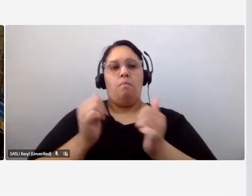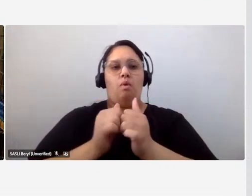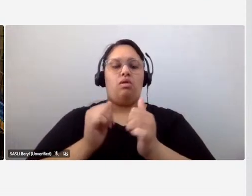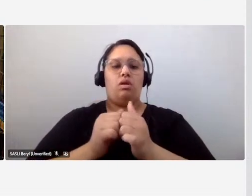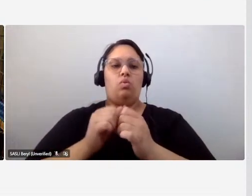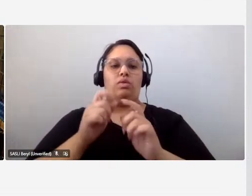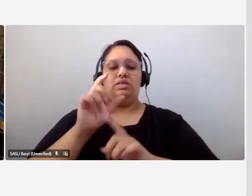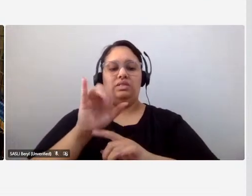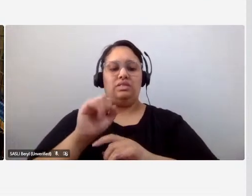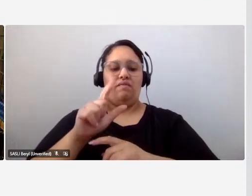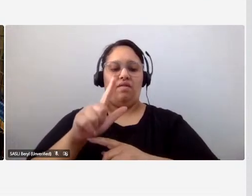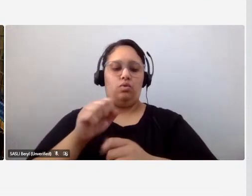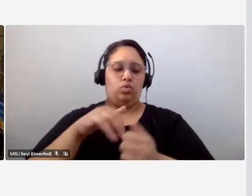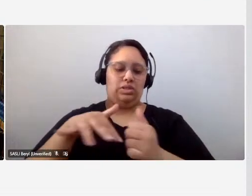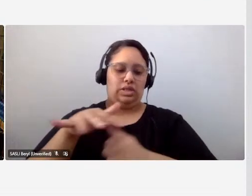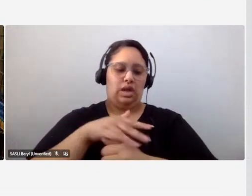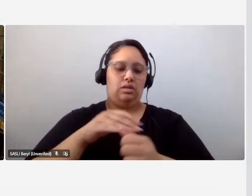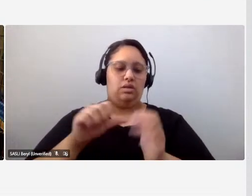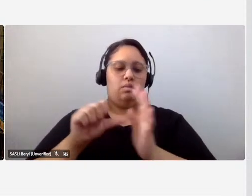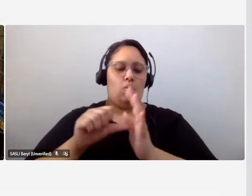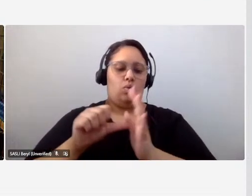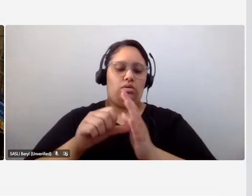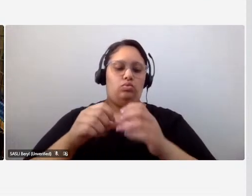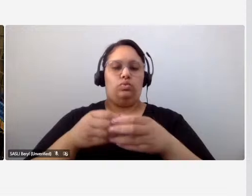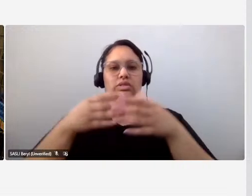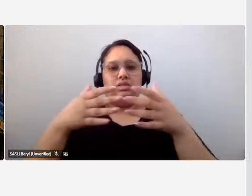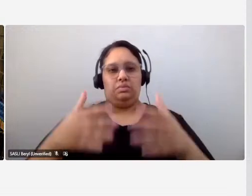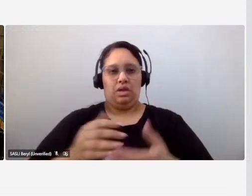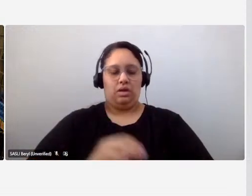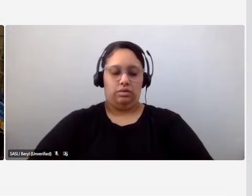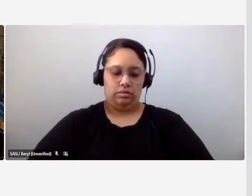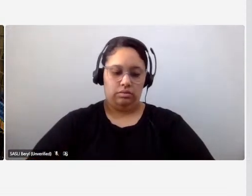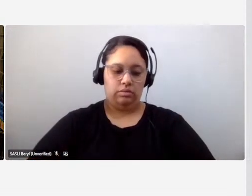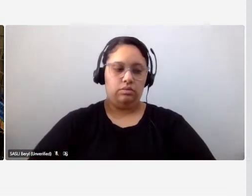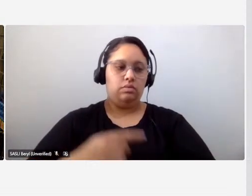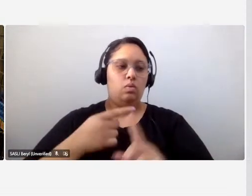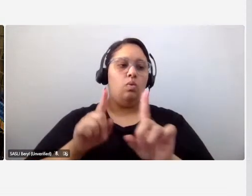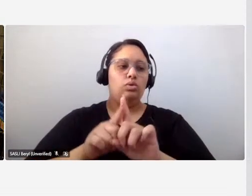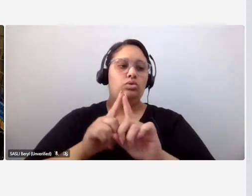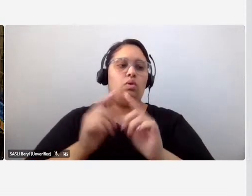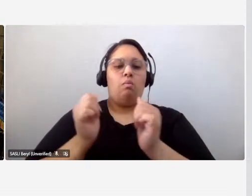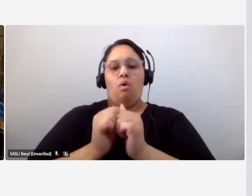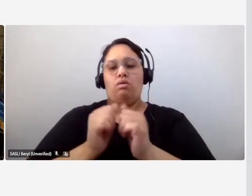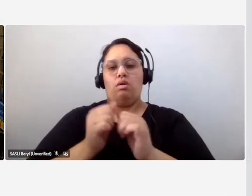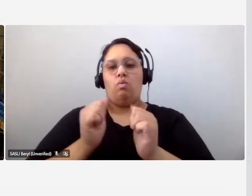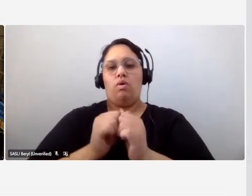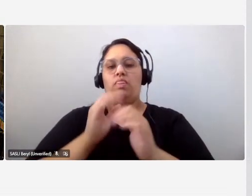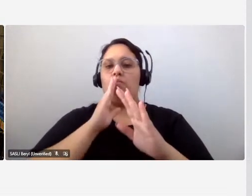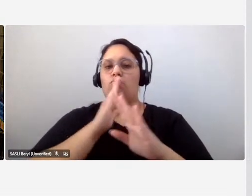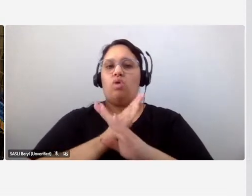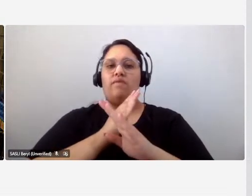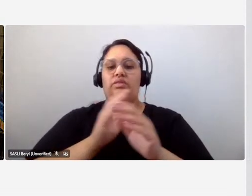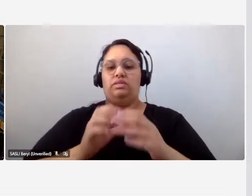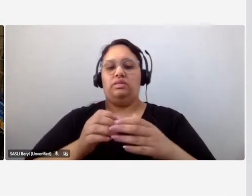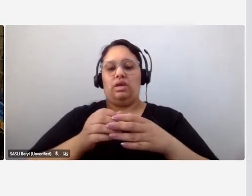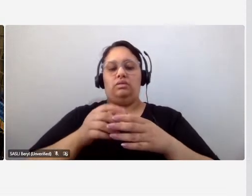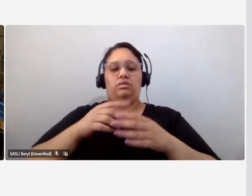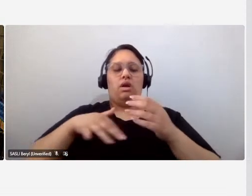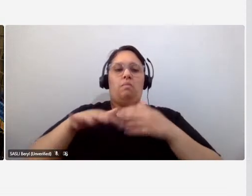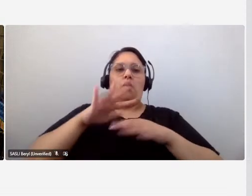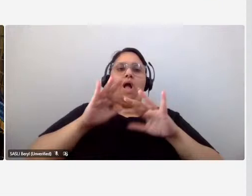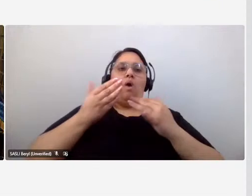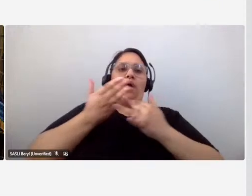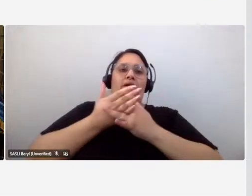society is key to expansion. And partnerships with the private sector around